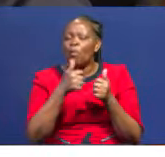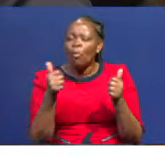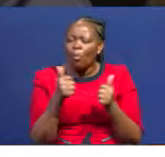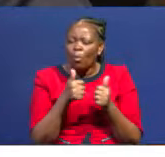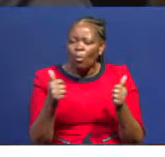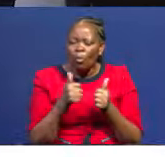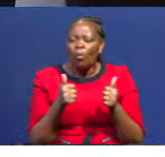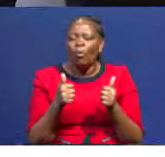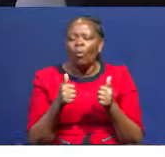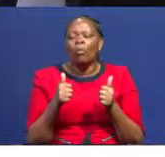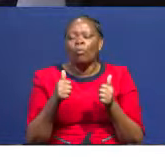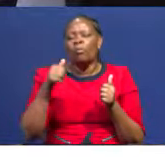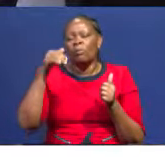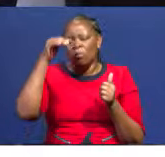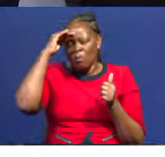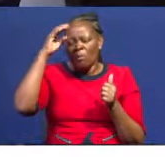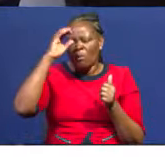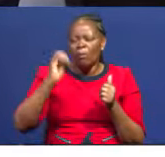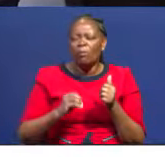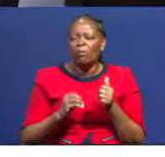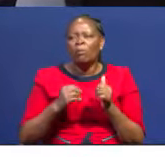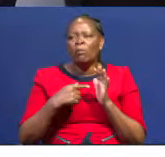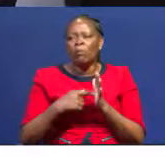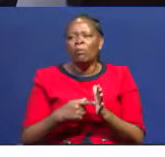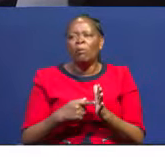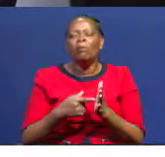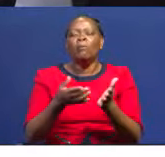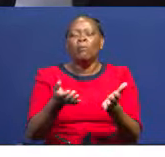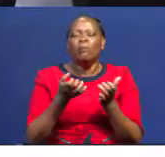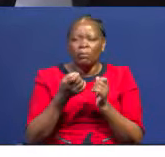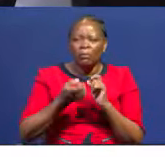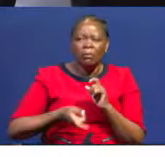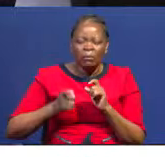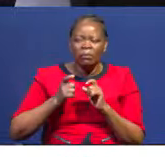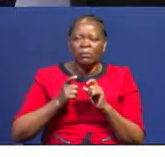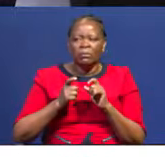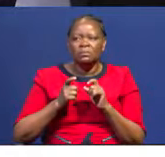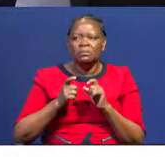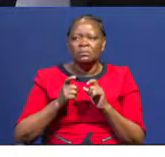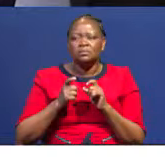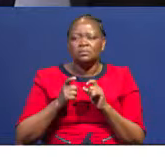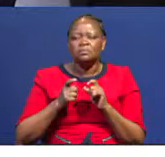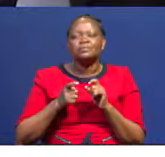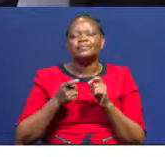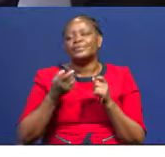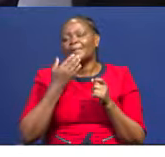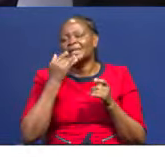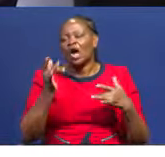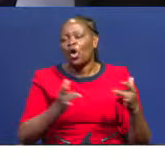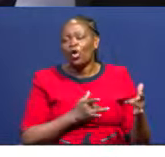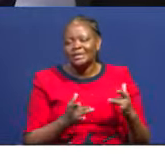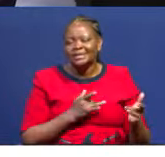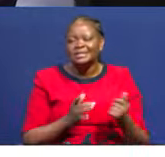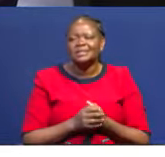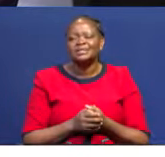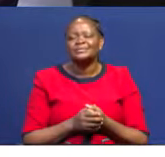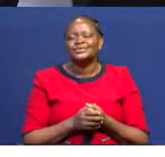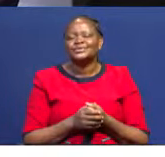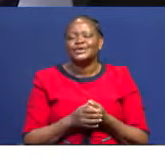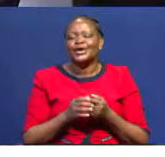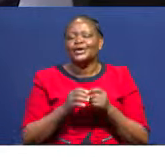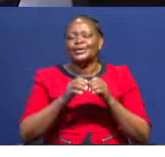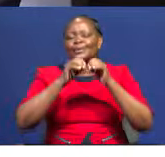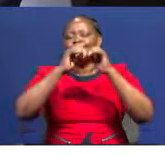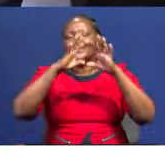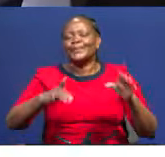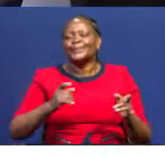alcohol percentage. If there is really need to increase excise rates, let's consider staggering it, and